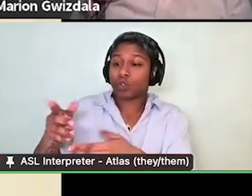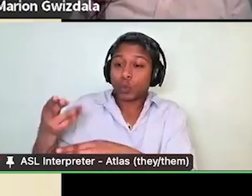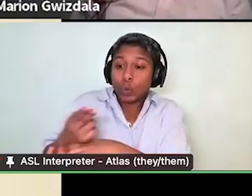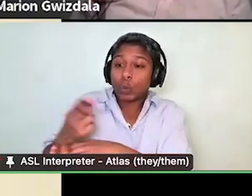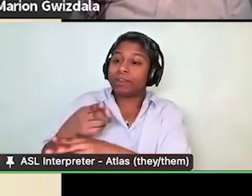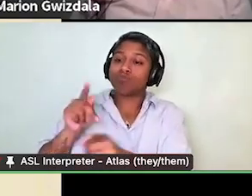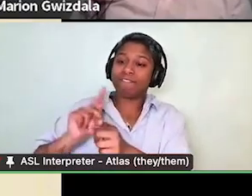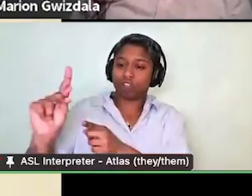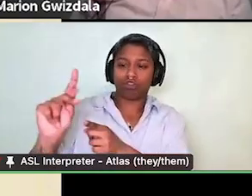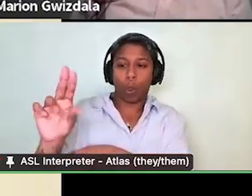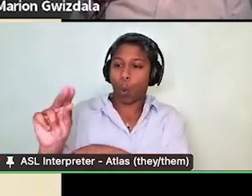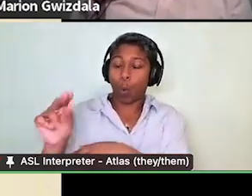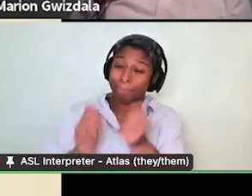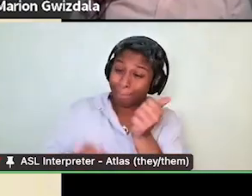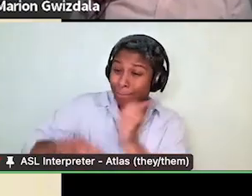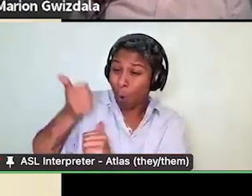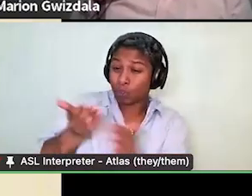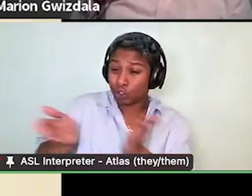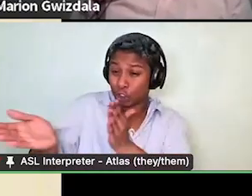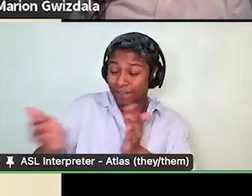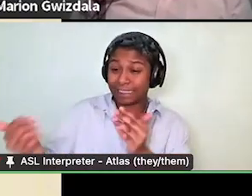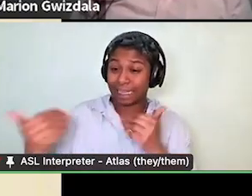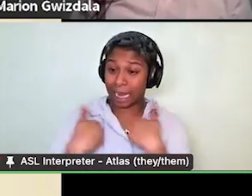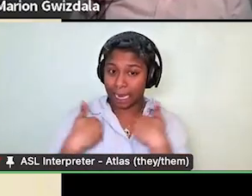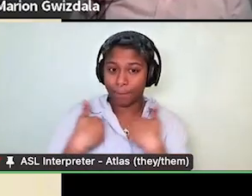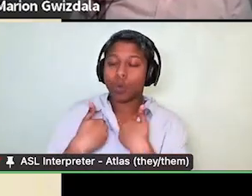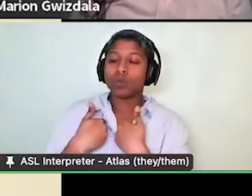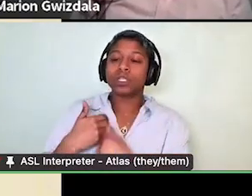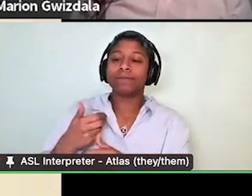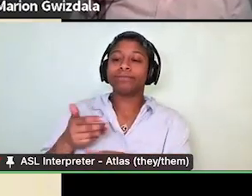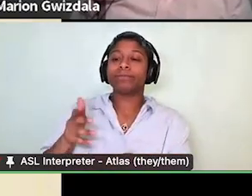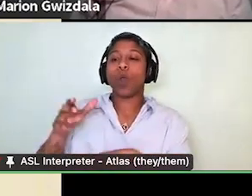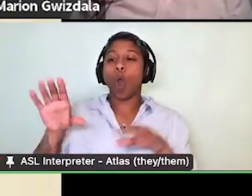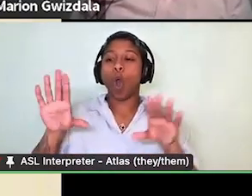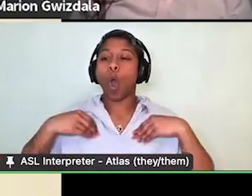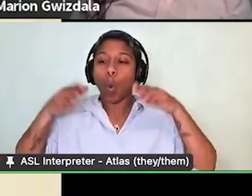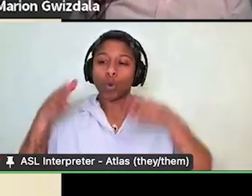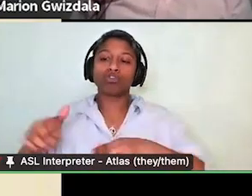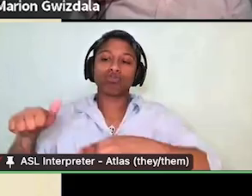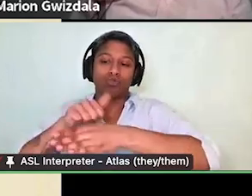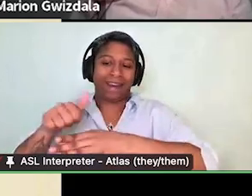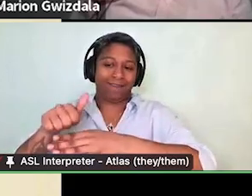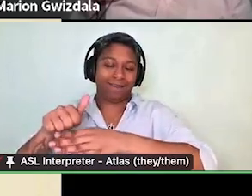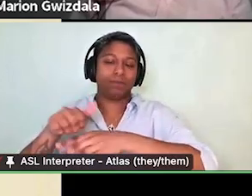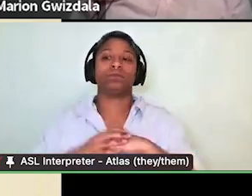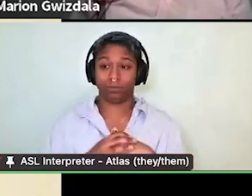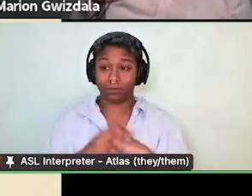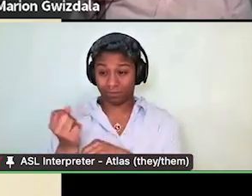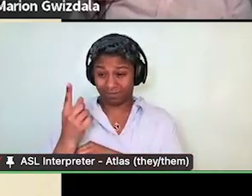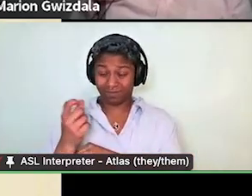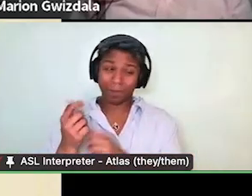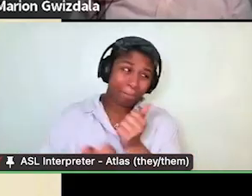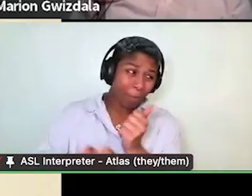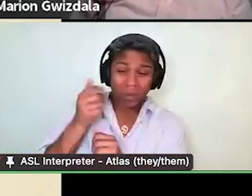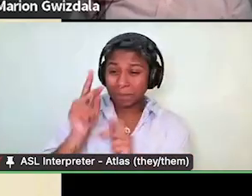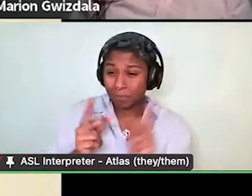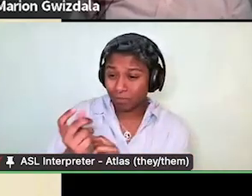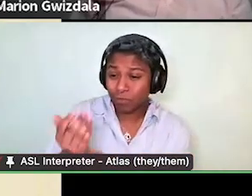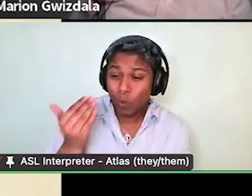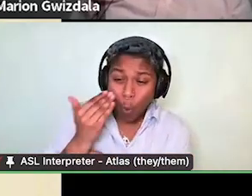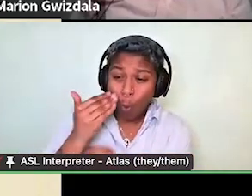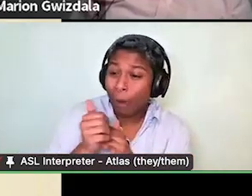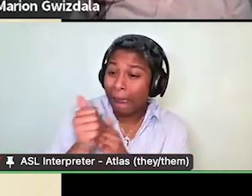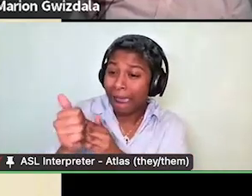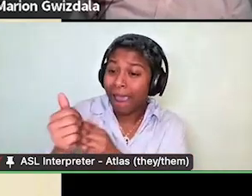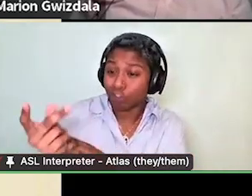we call owner trained. Most people are aware of guide dogs. Guide dog training programs